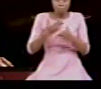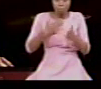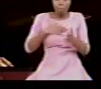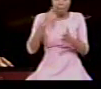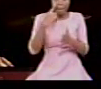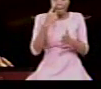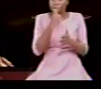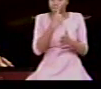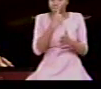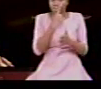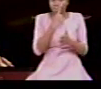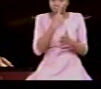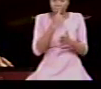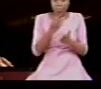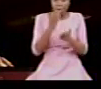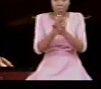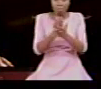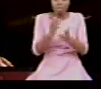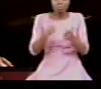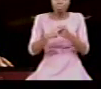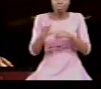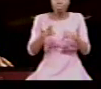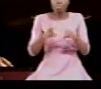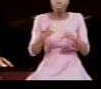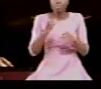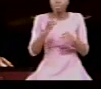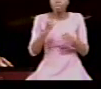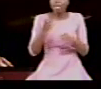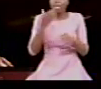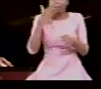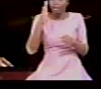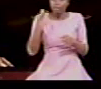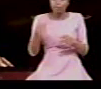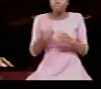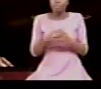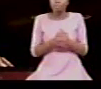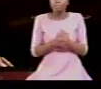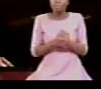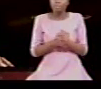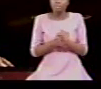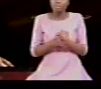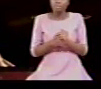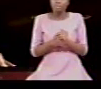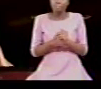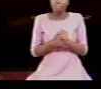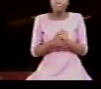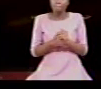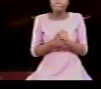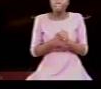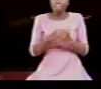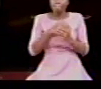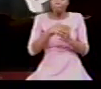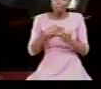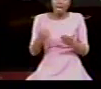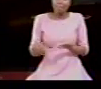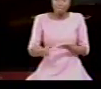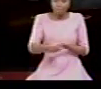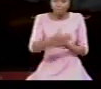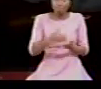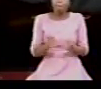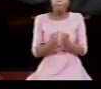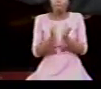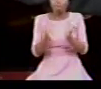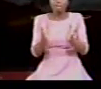eyes. Cease to do evil. Then you can sow. You can sow. And reap